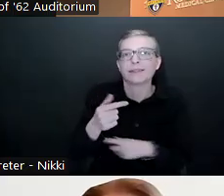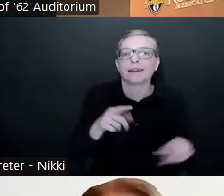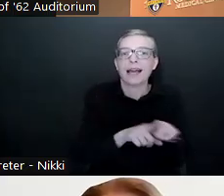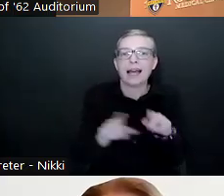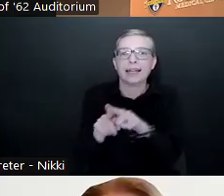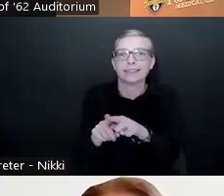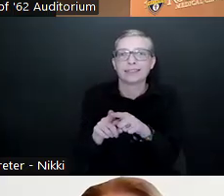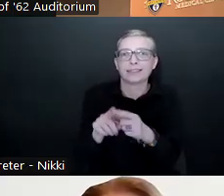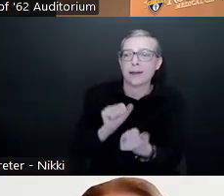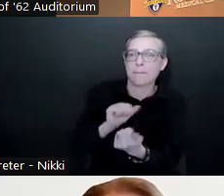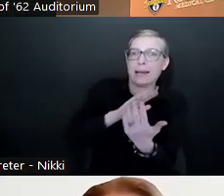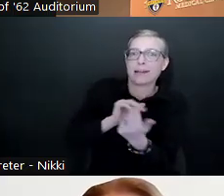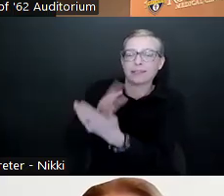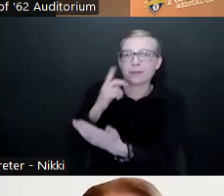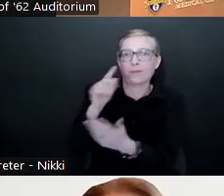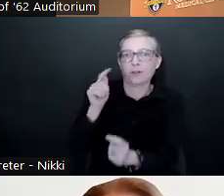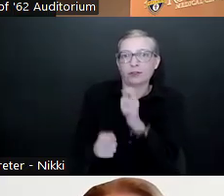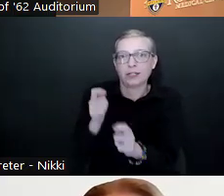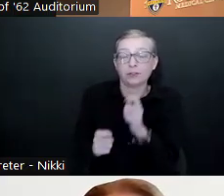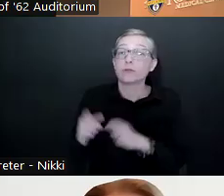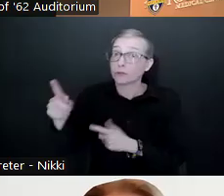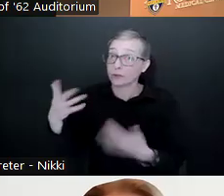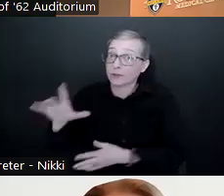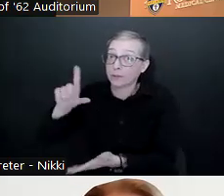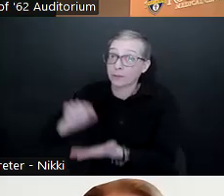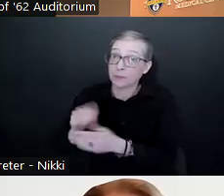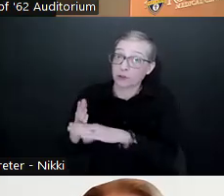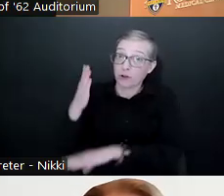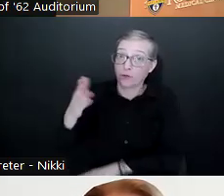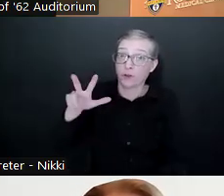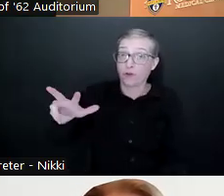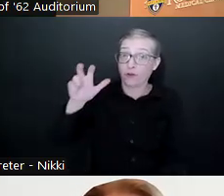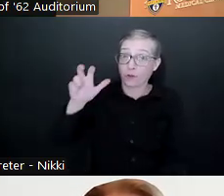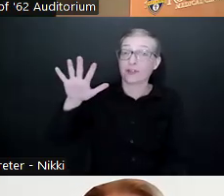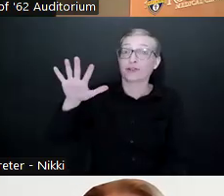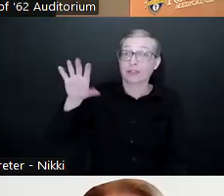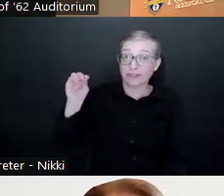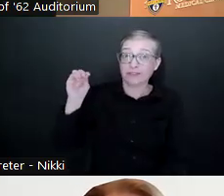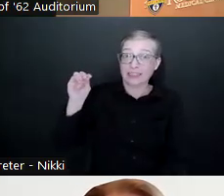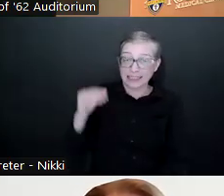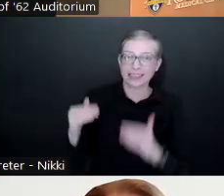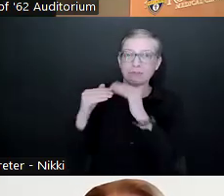Dr. Sharp has published over 350 peer-reviewed articles, 50 book